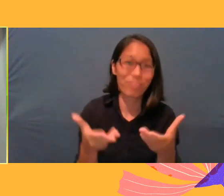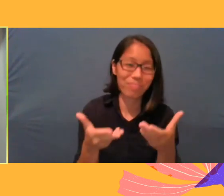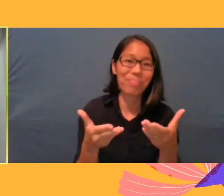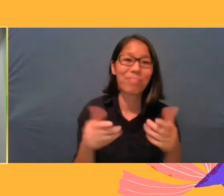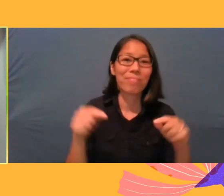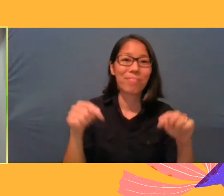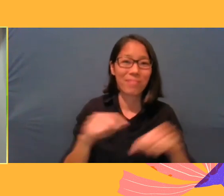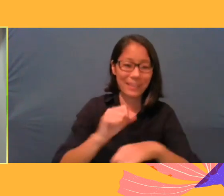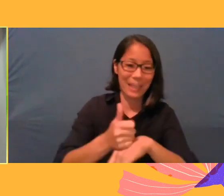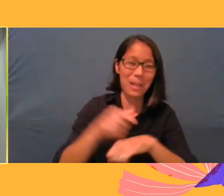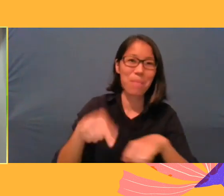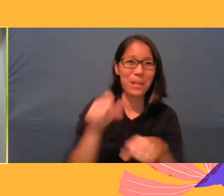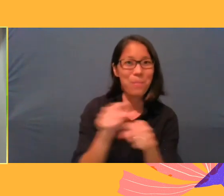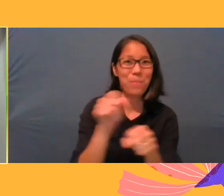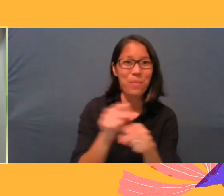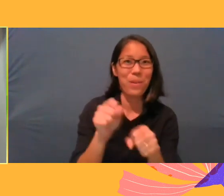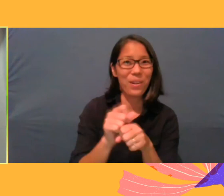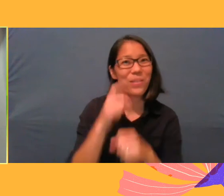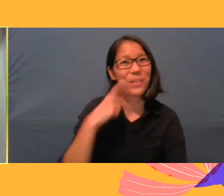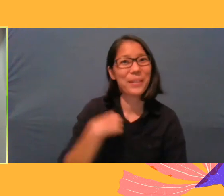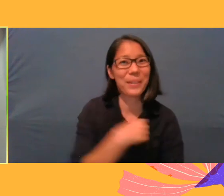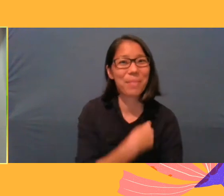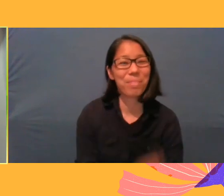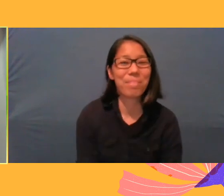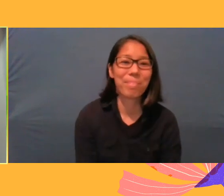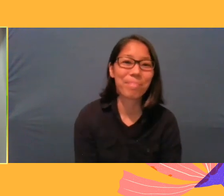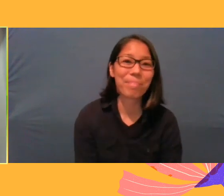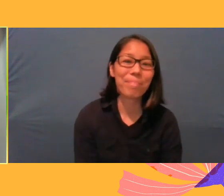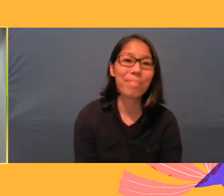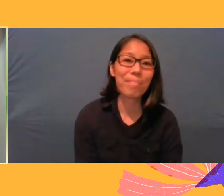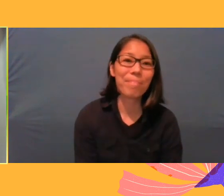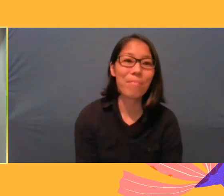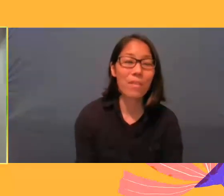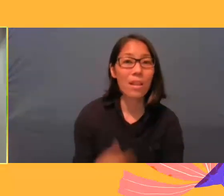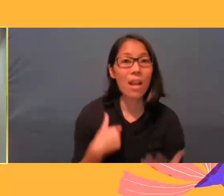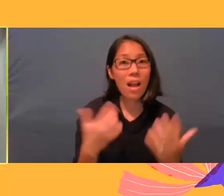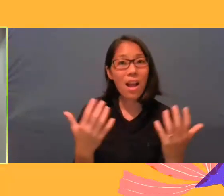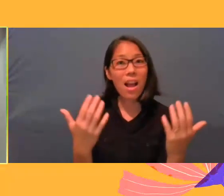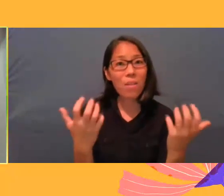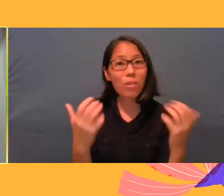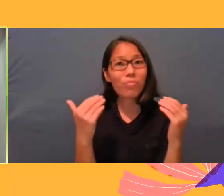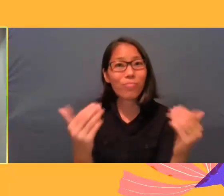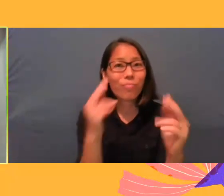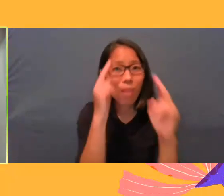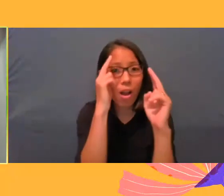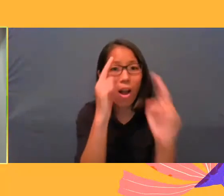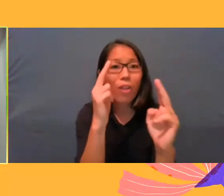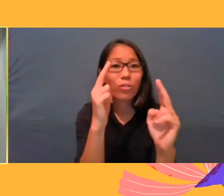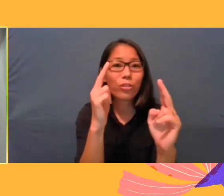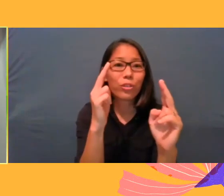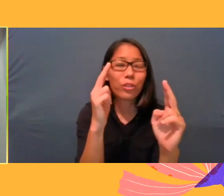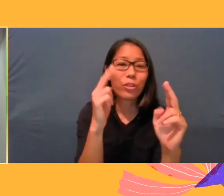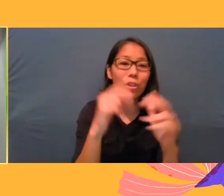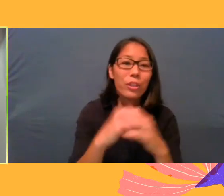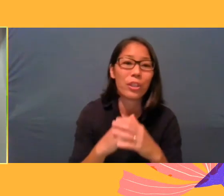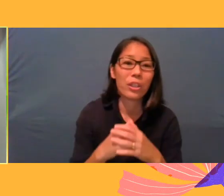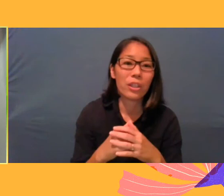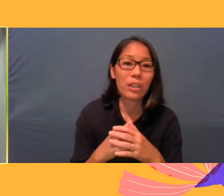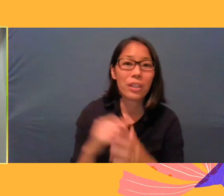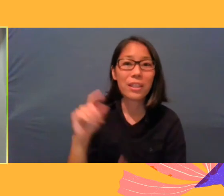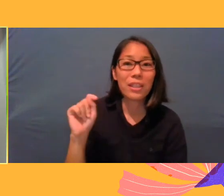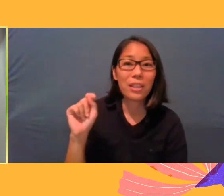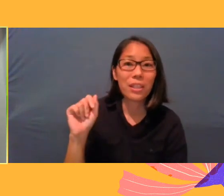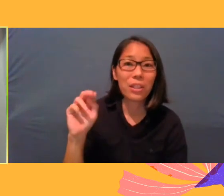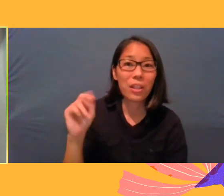work to us. I want to honor the Kiz, also known as the Tongva